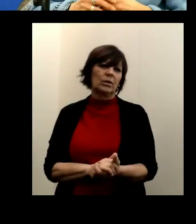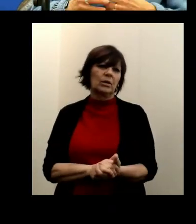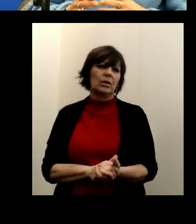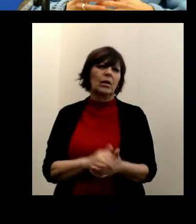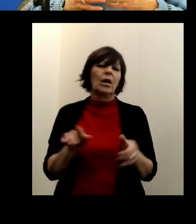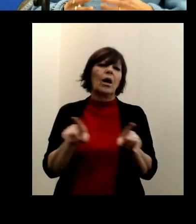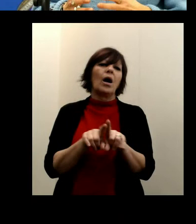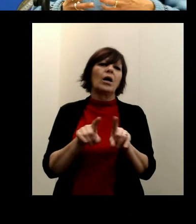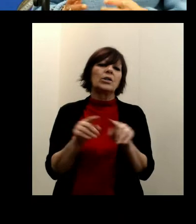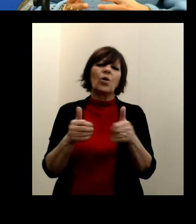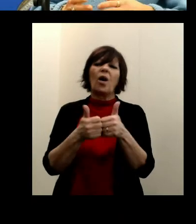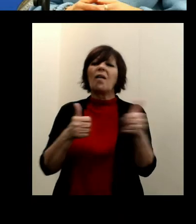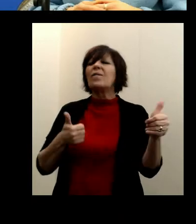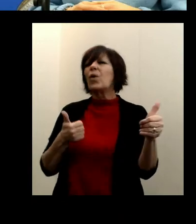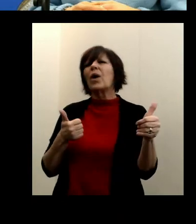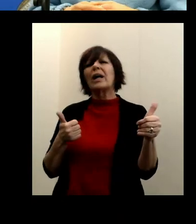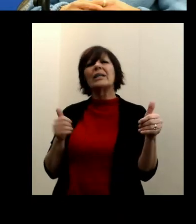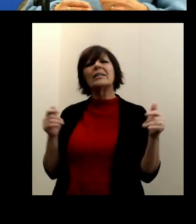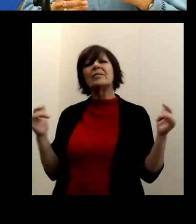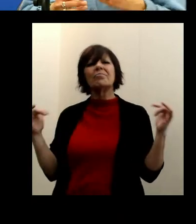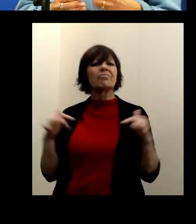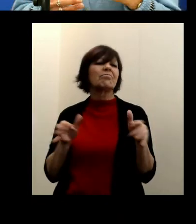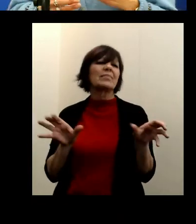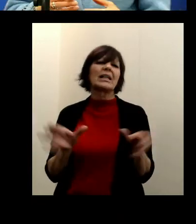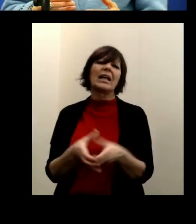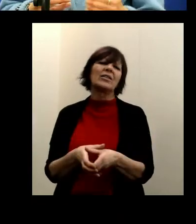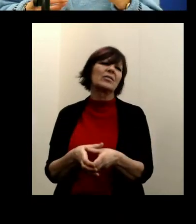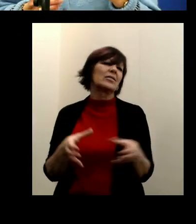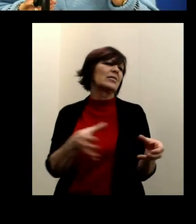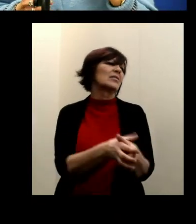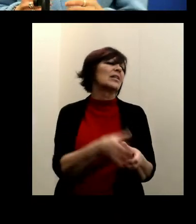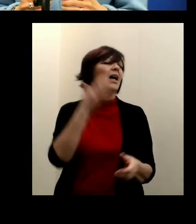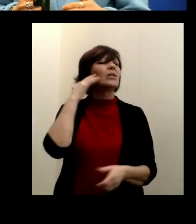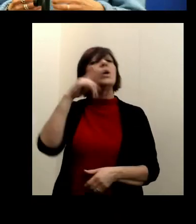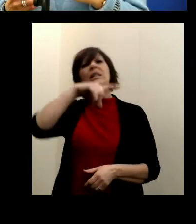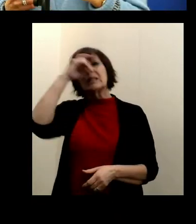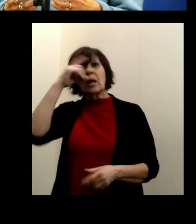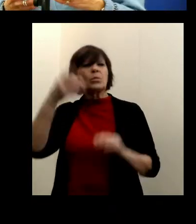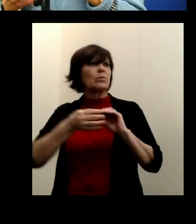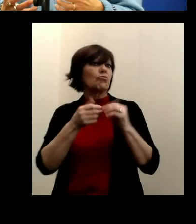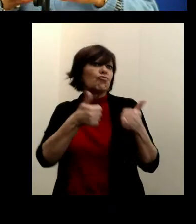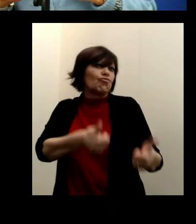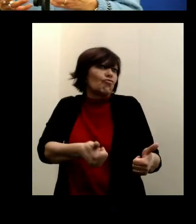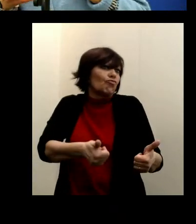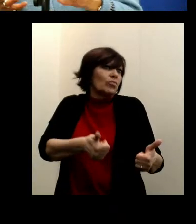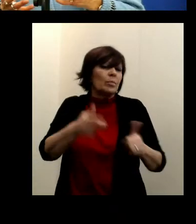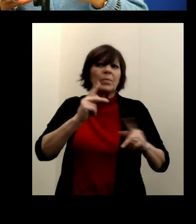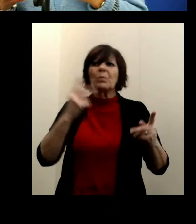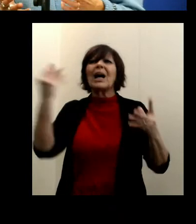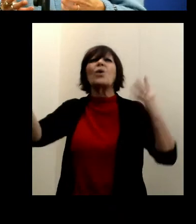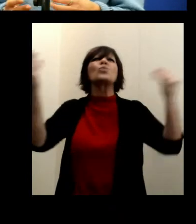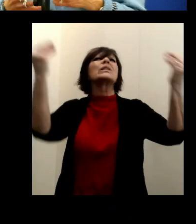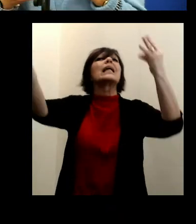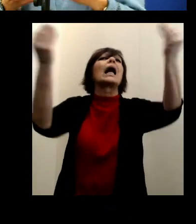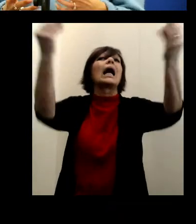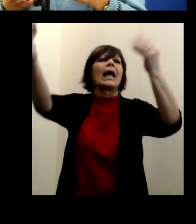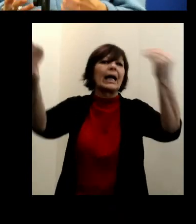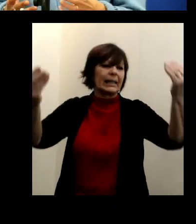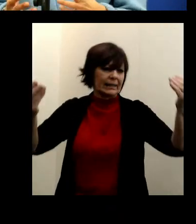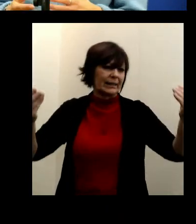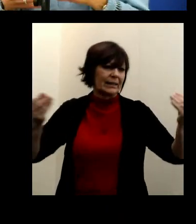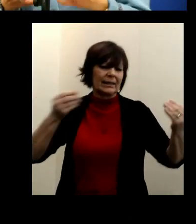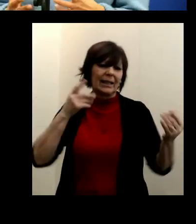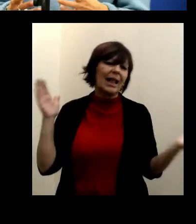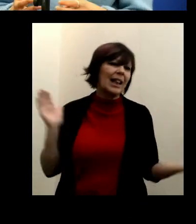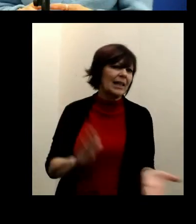Also, avoid any in-person gatherings. We know in the summers our numbers were low because people were able to gather outside because that is a